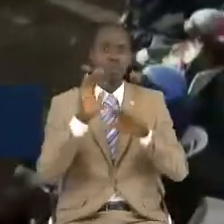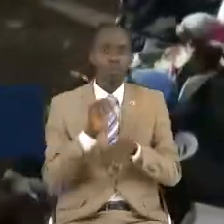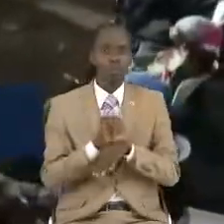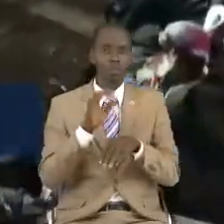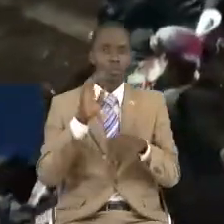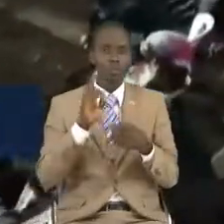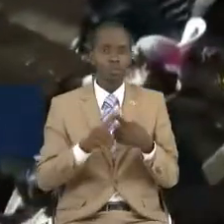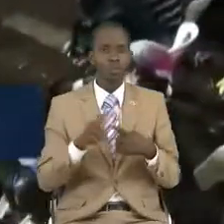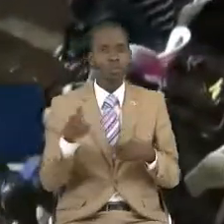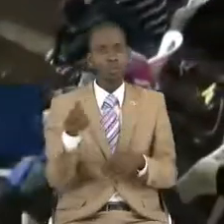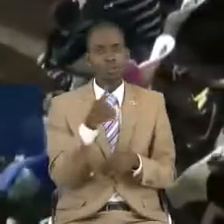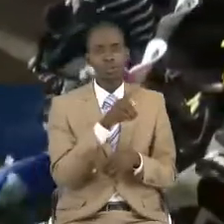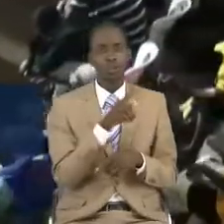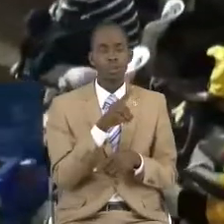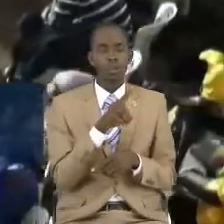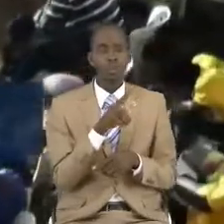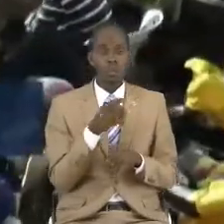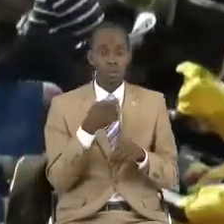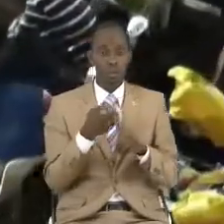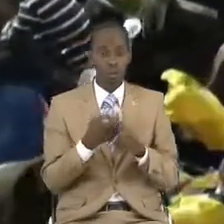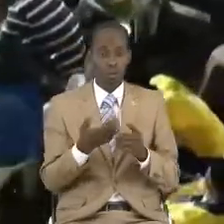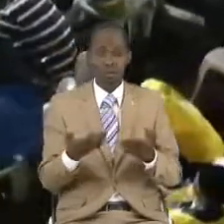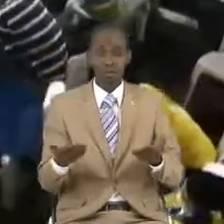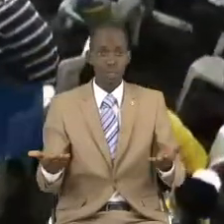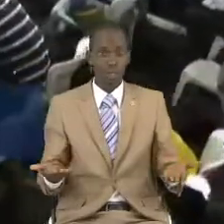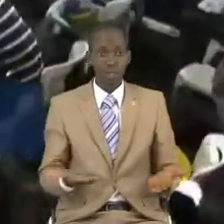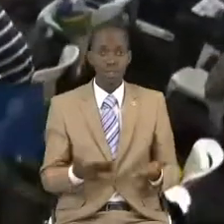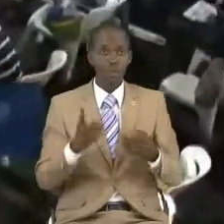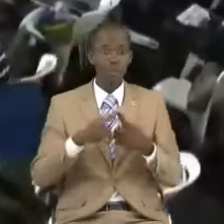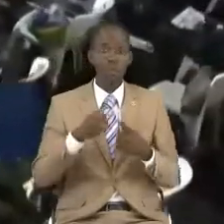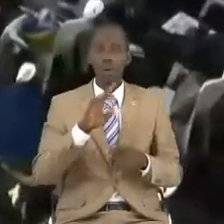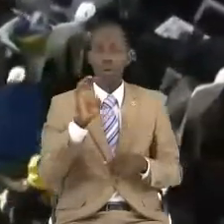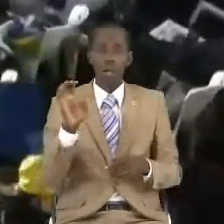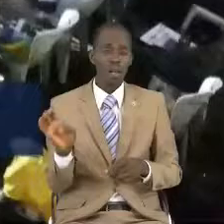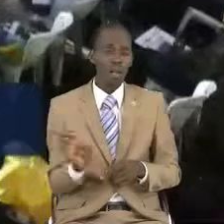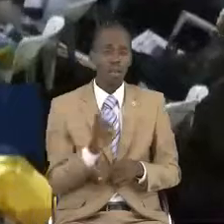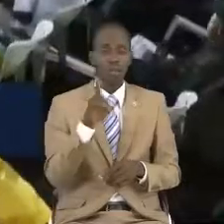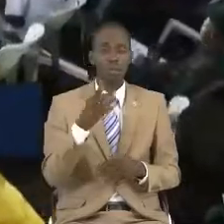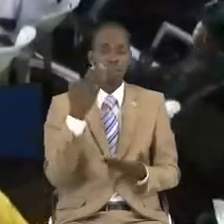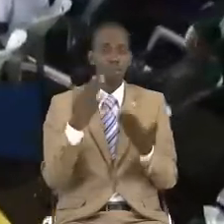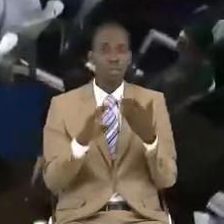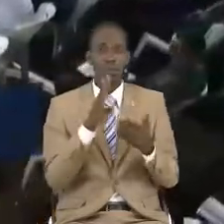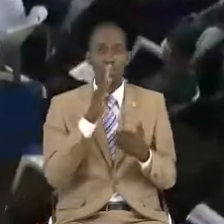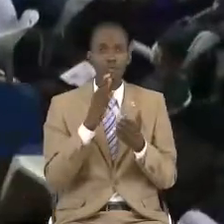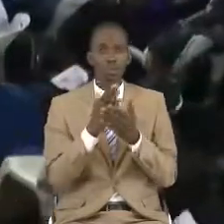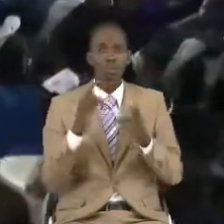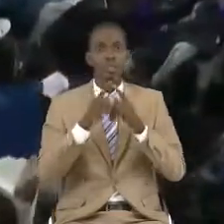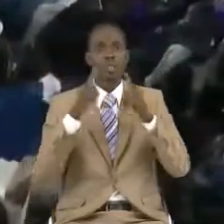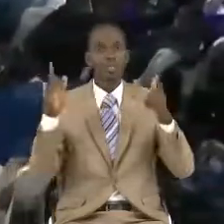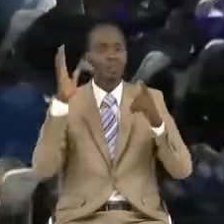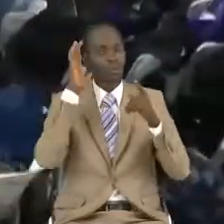from this other location here to wherever you may be something great will happen